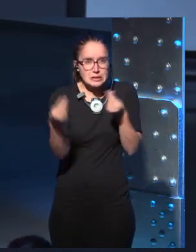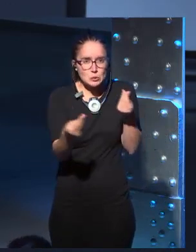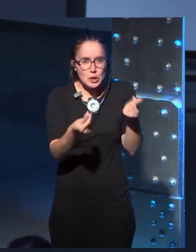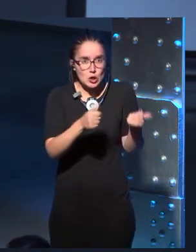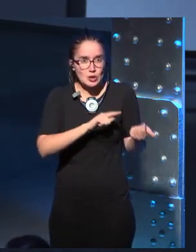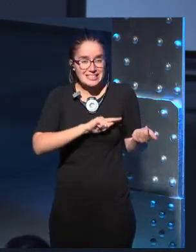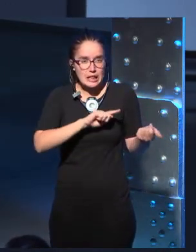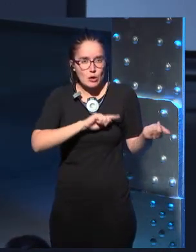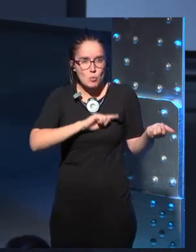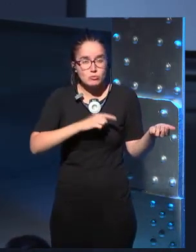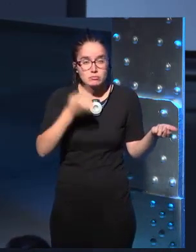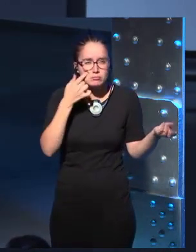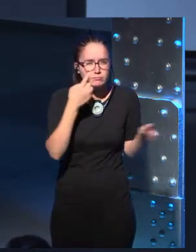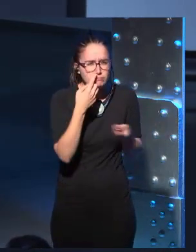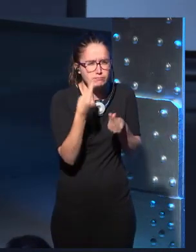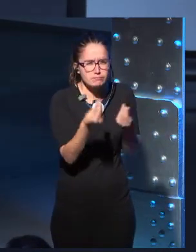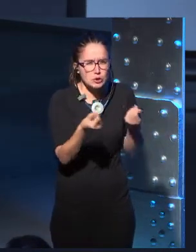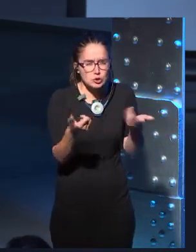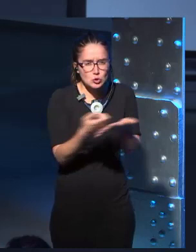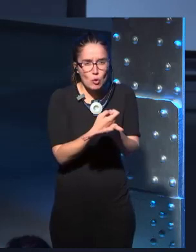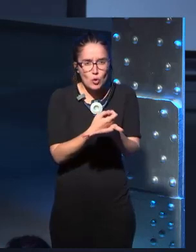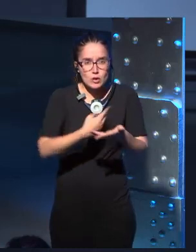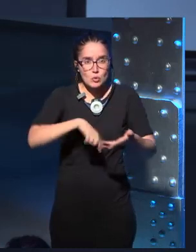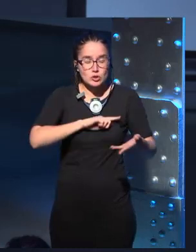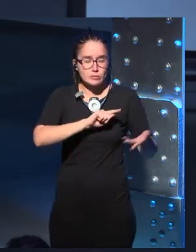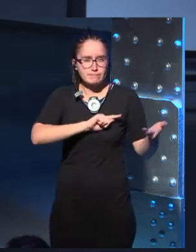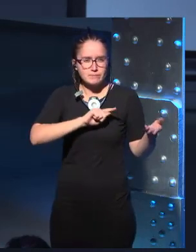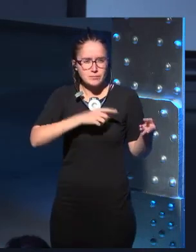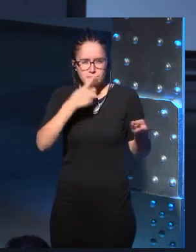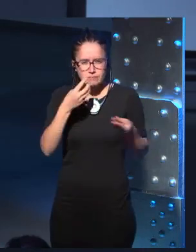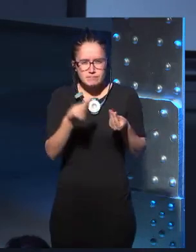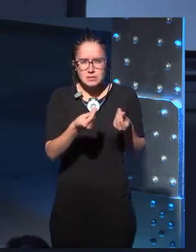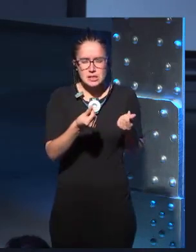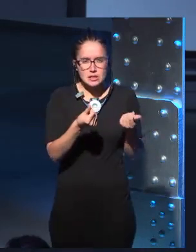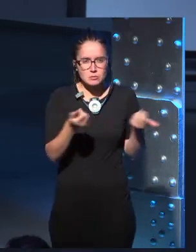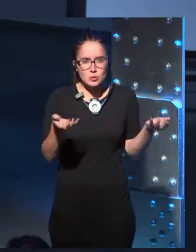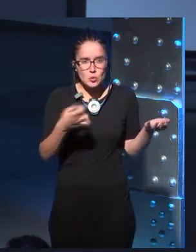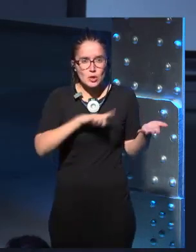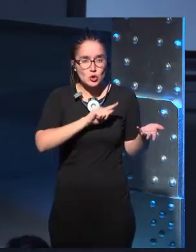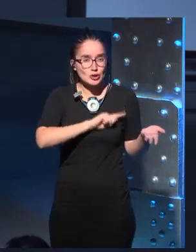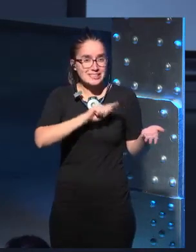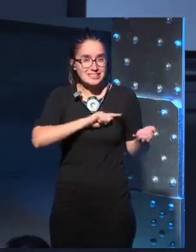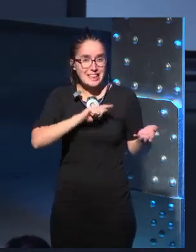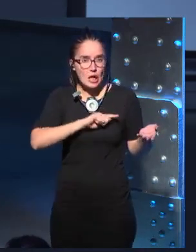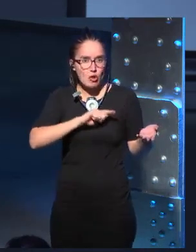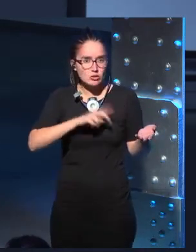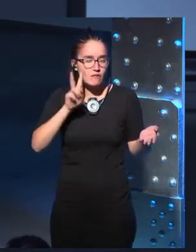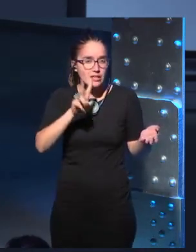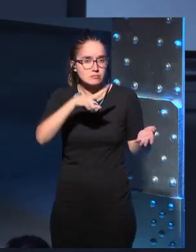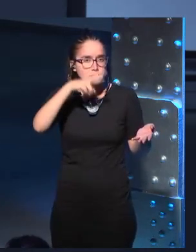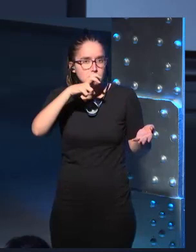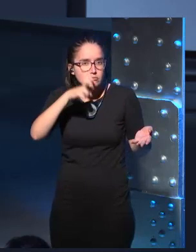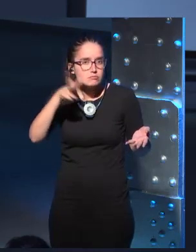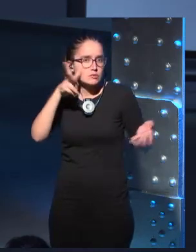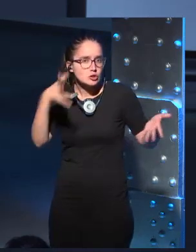based on, is our senses, what we can detect around us. And I'm sure you will all agree with me that it would be